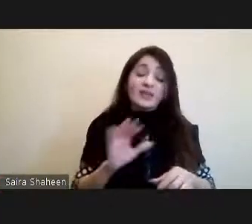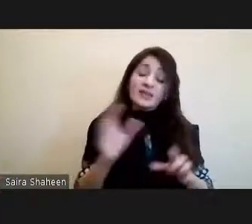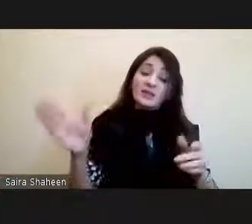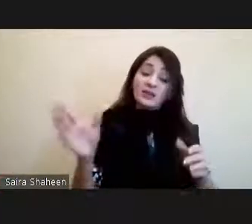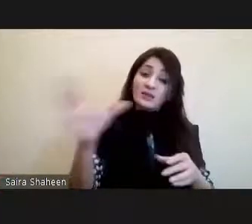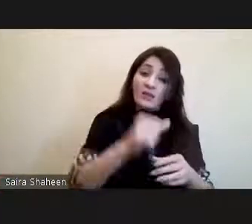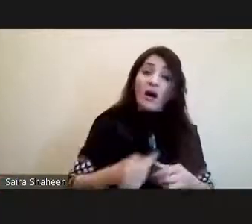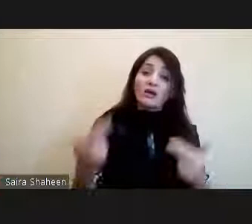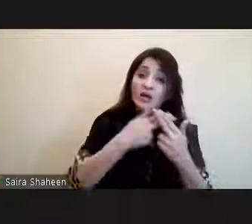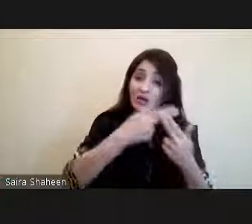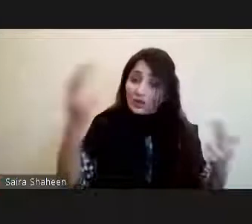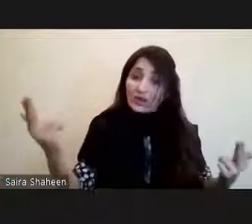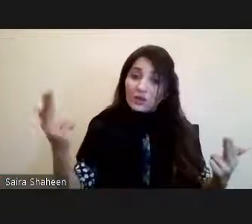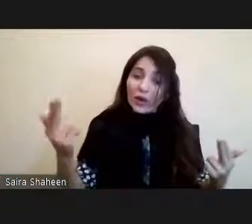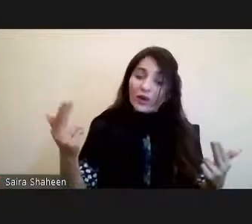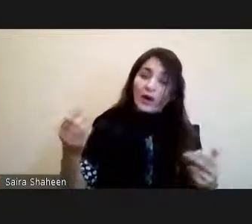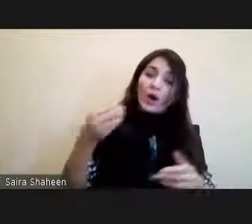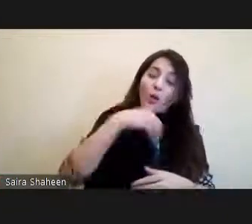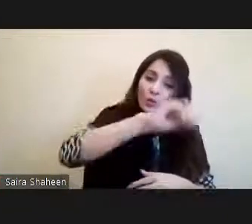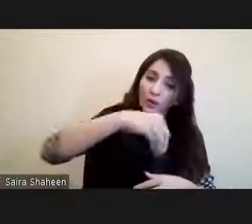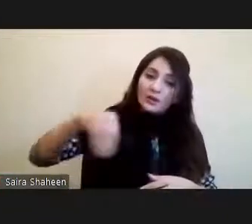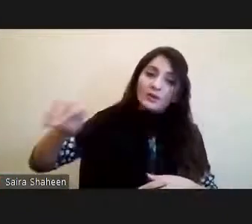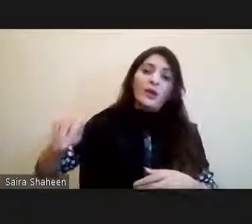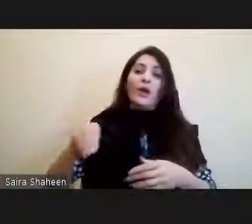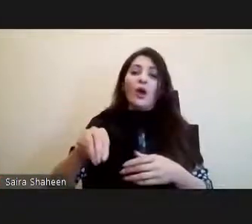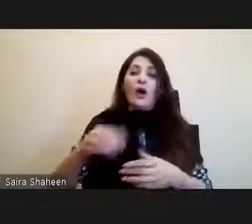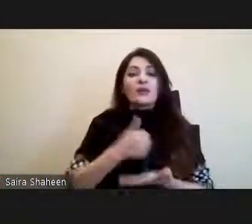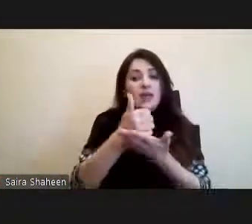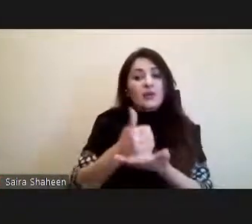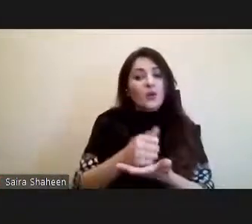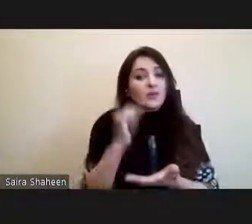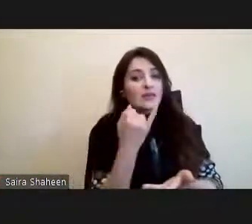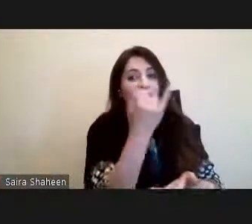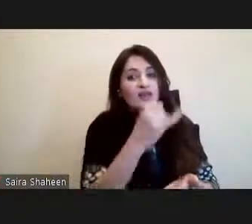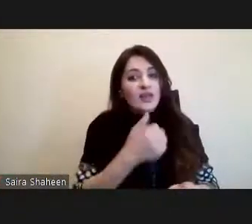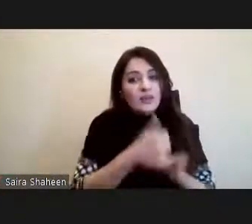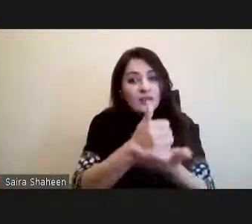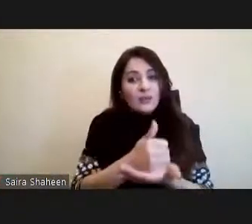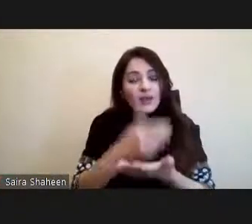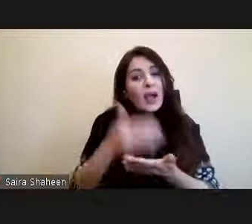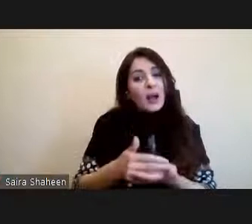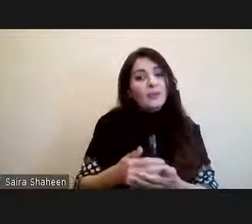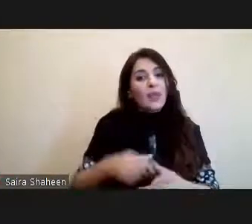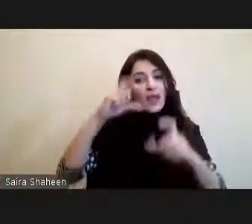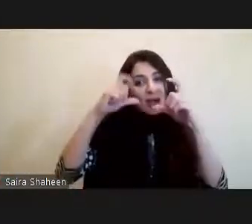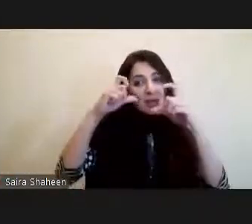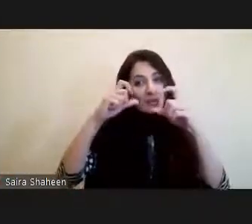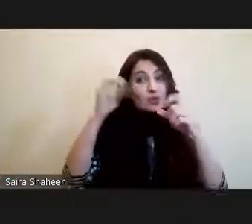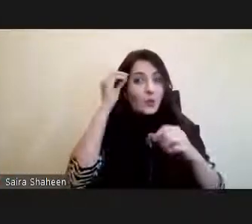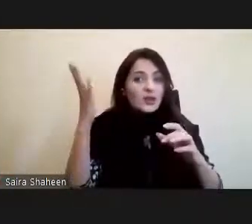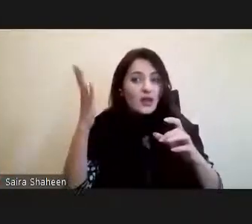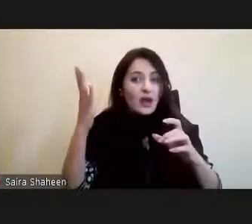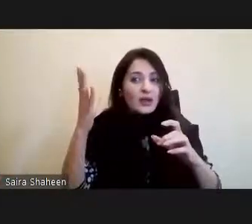we were able to improve our image recognition by over 10%. Sorry, not just 10%, by 10